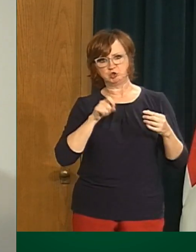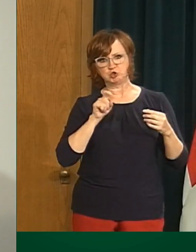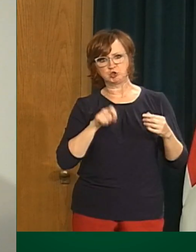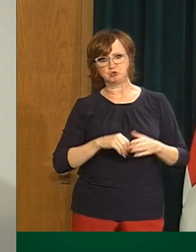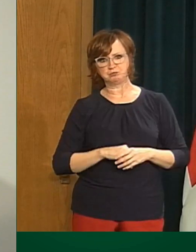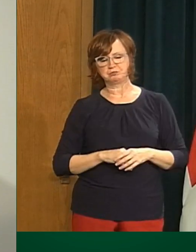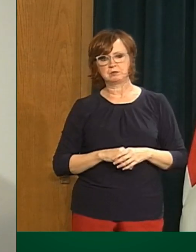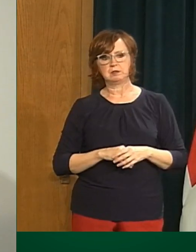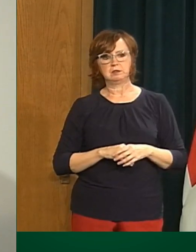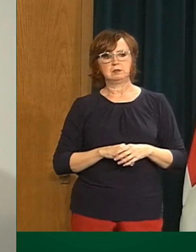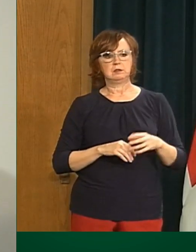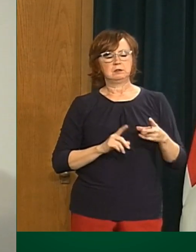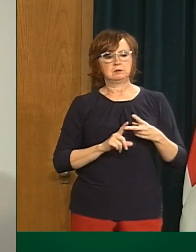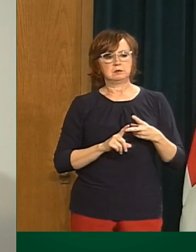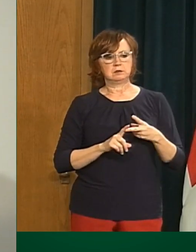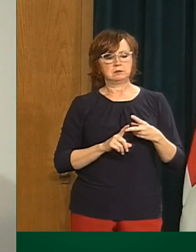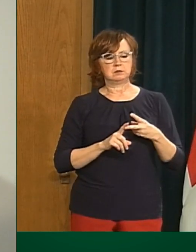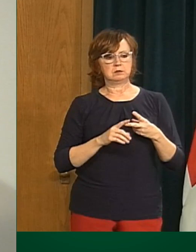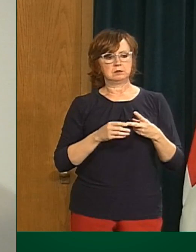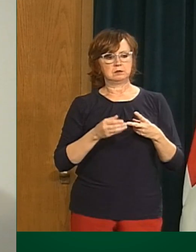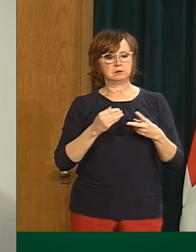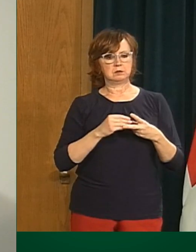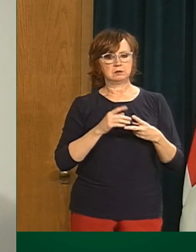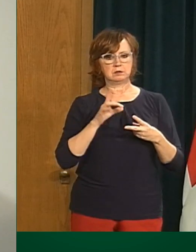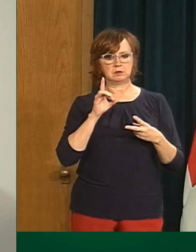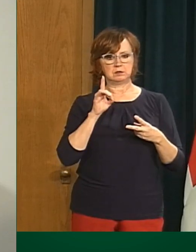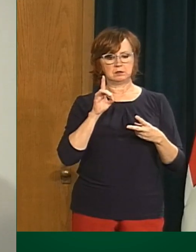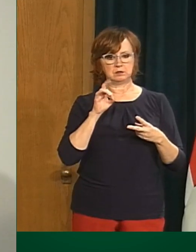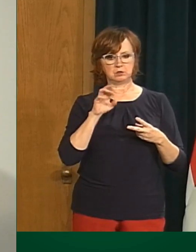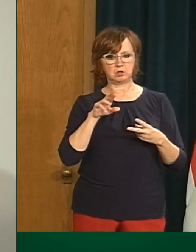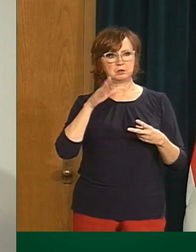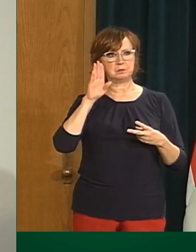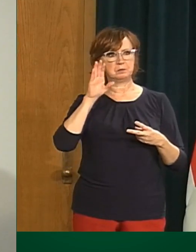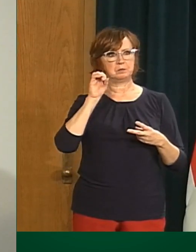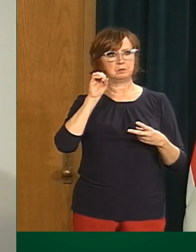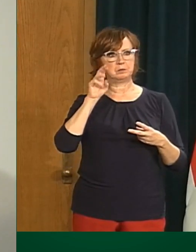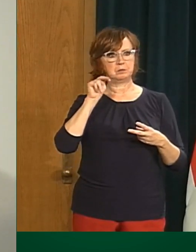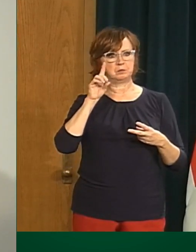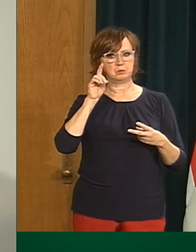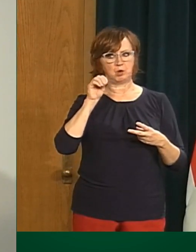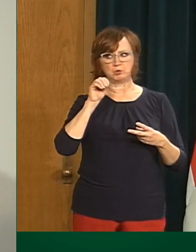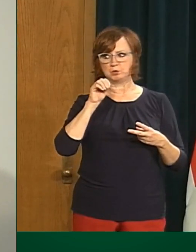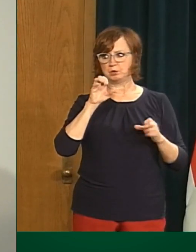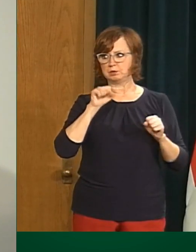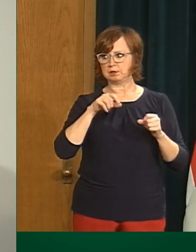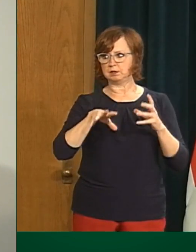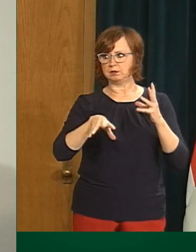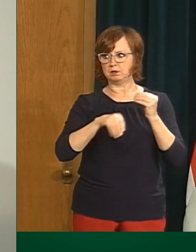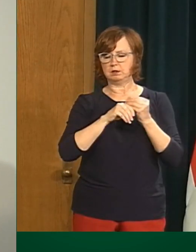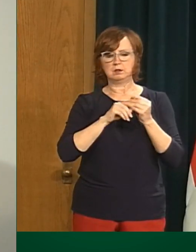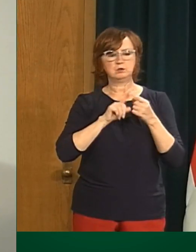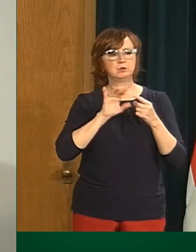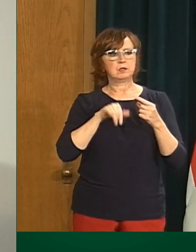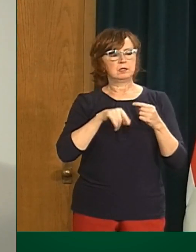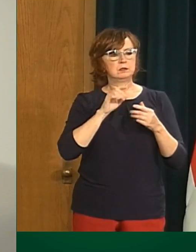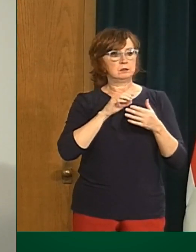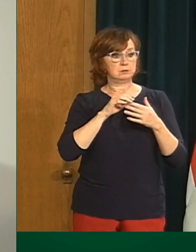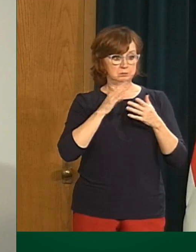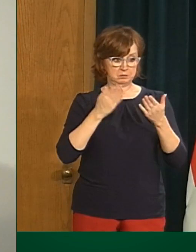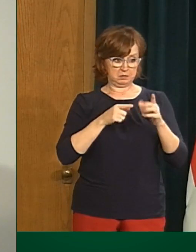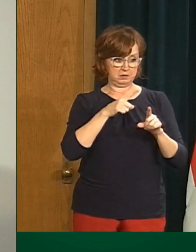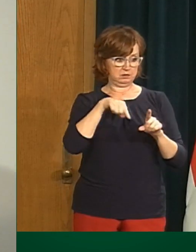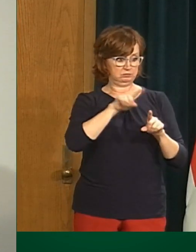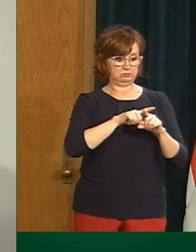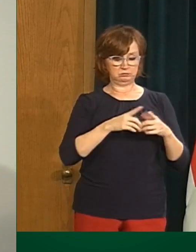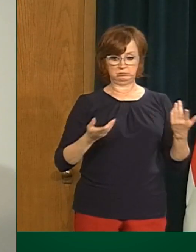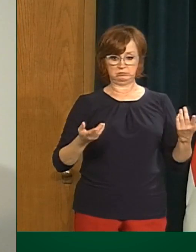settings. And then also, Dr. Bondo, if you could expand to some opportunities to test in settings where individuals may not